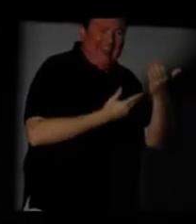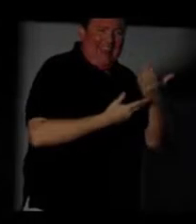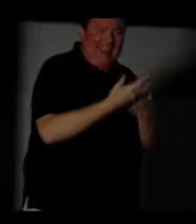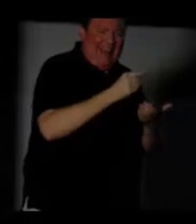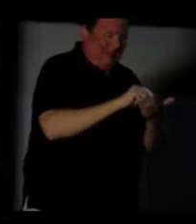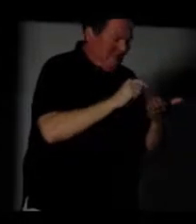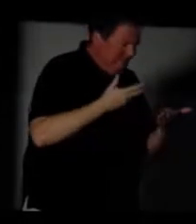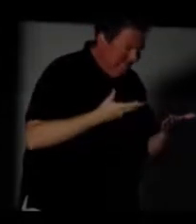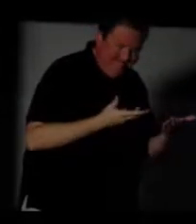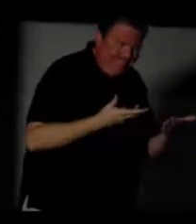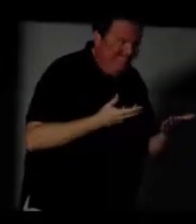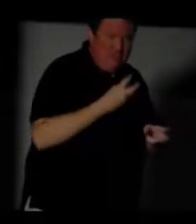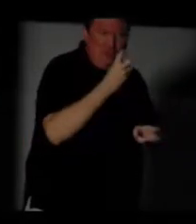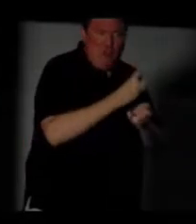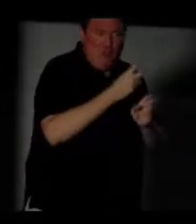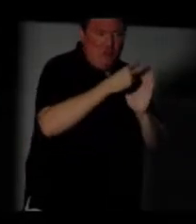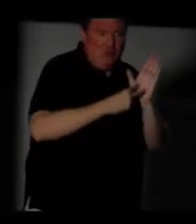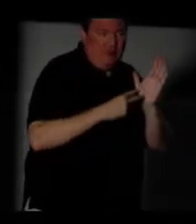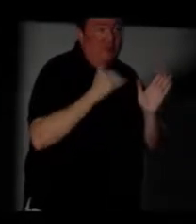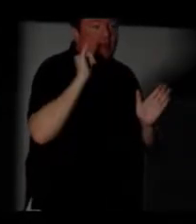in.